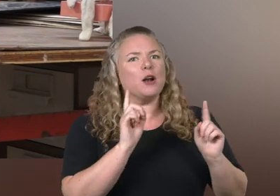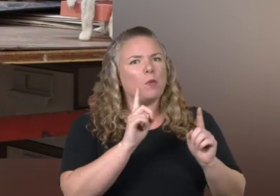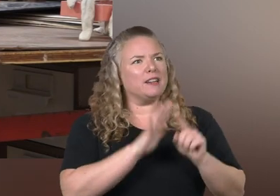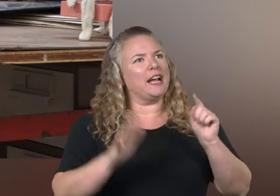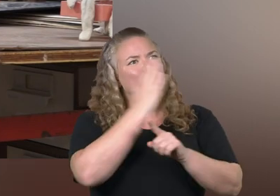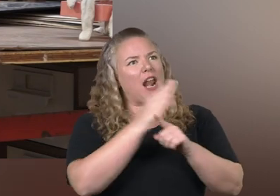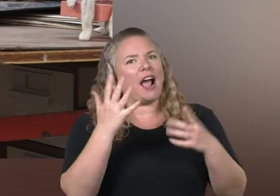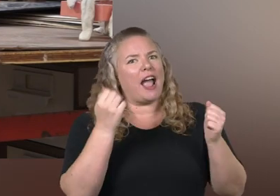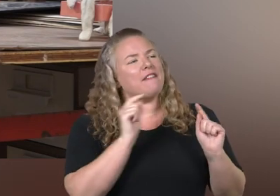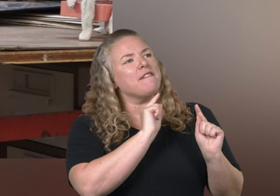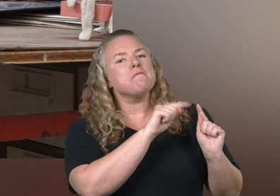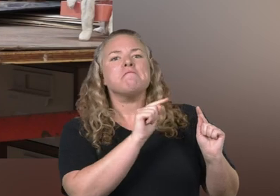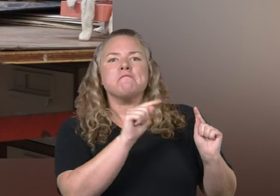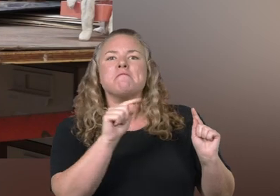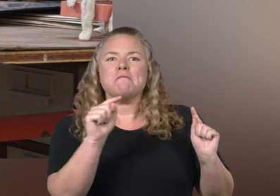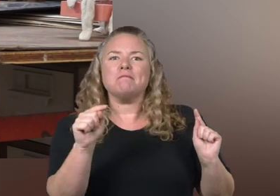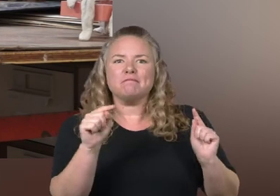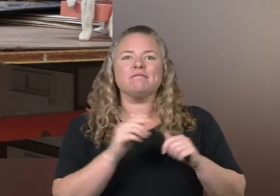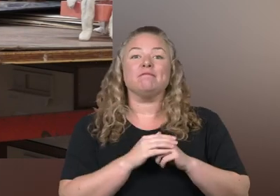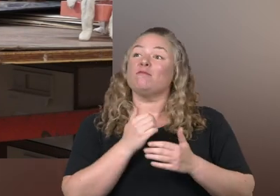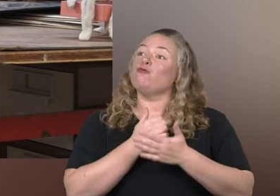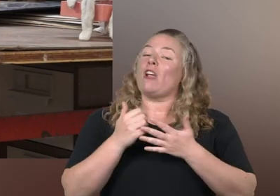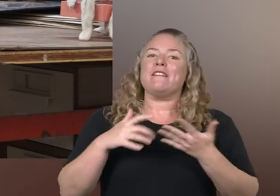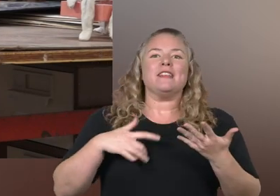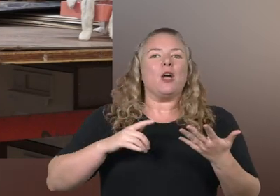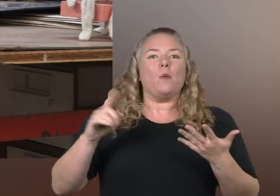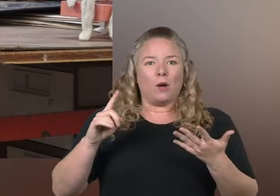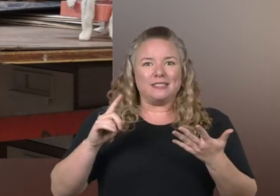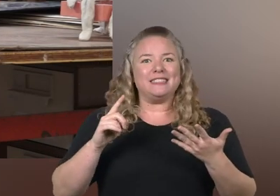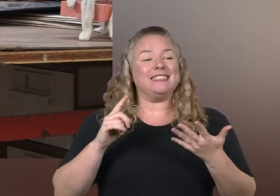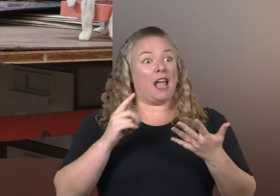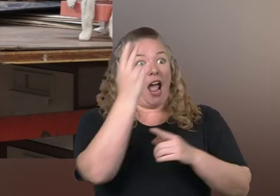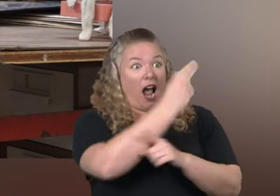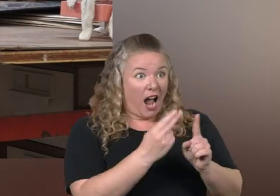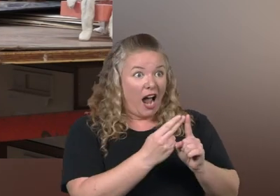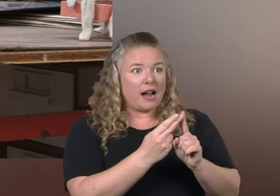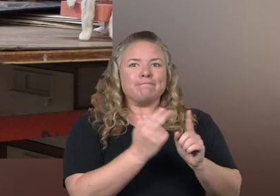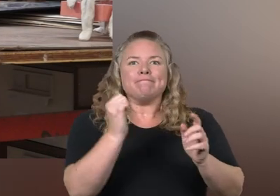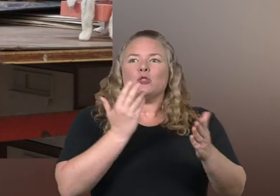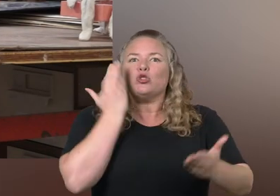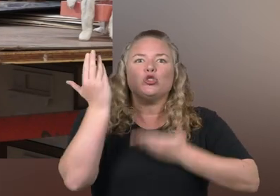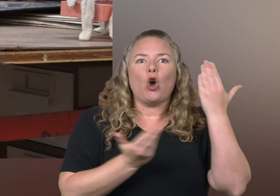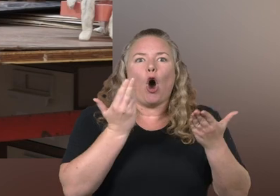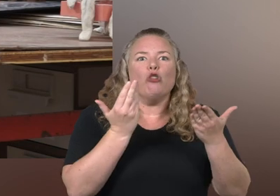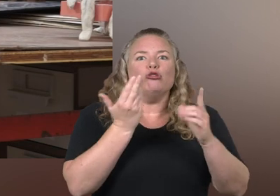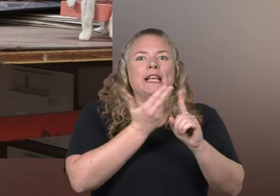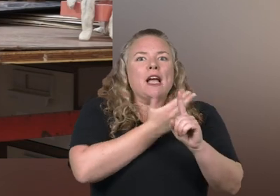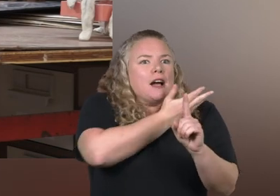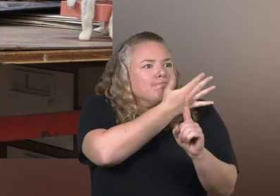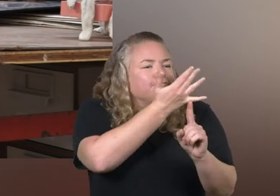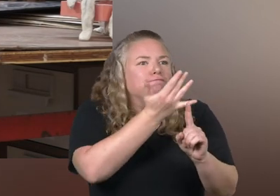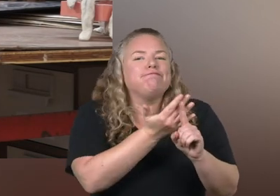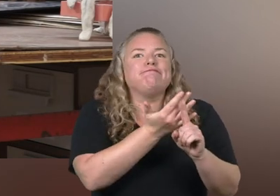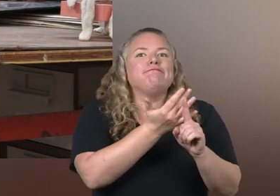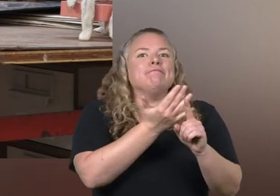think, okay, that's interesting work. Because often they won't understand some of the stories behind the work. And that's